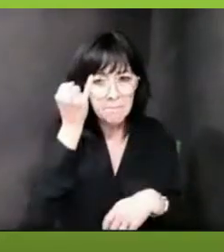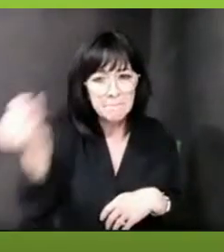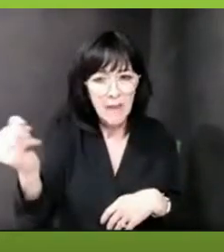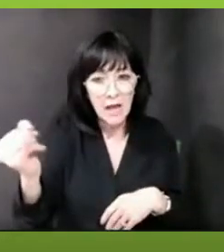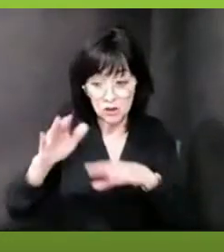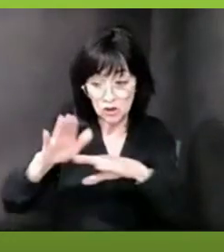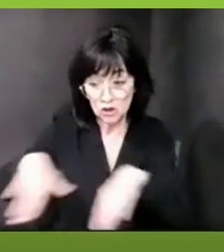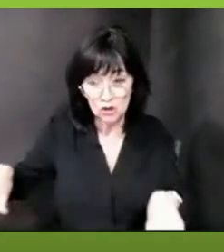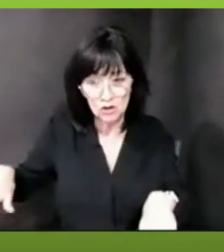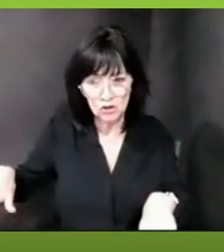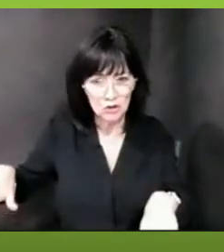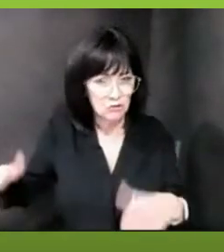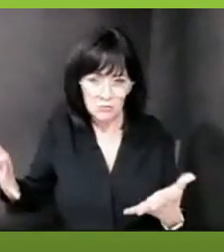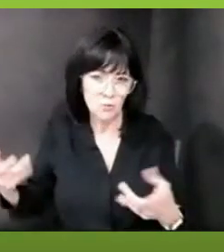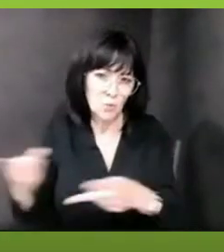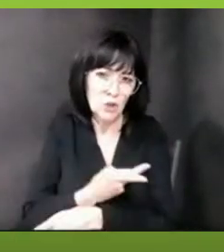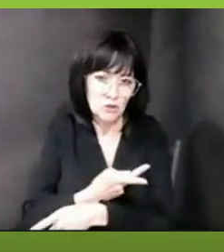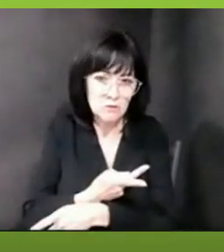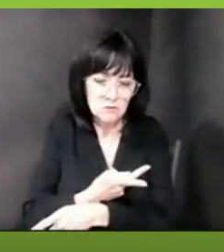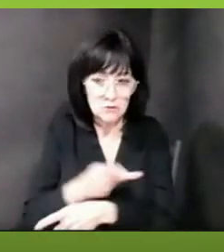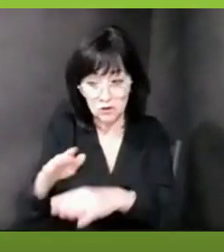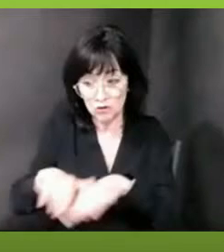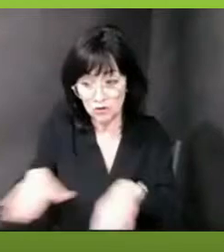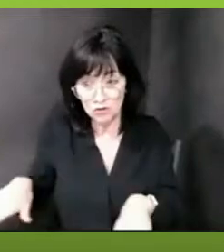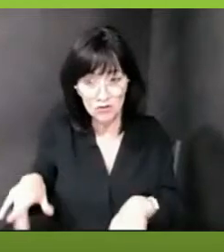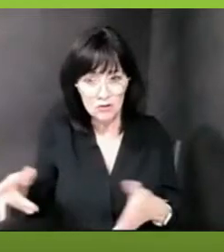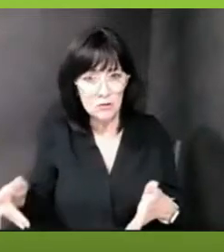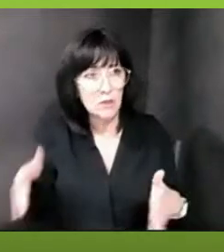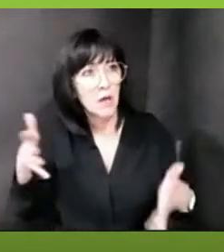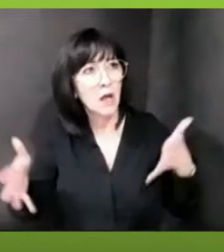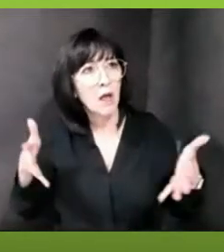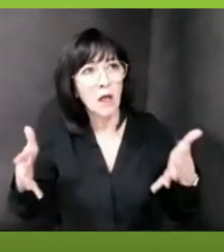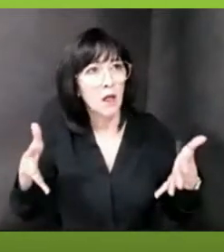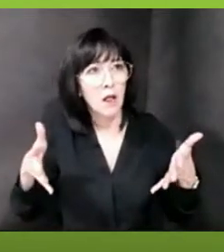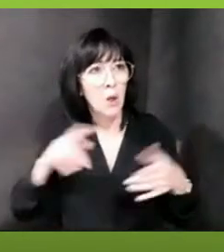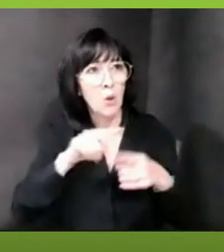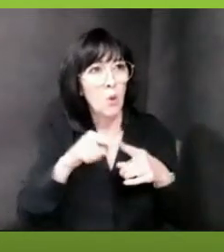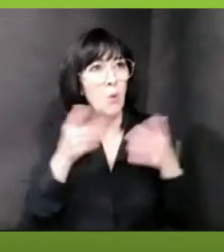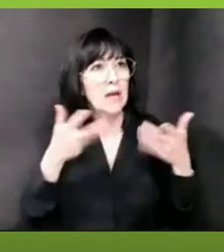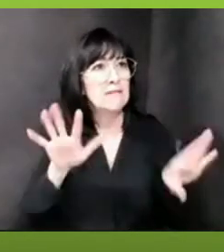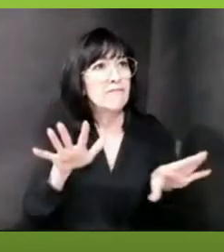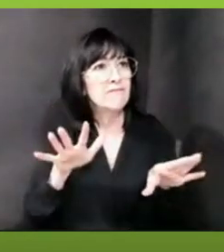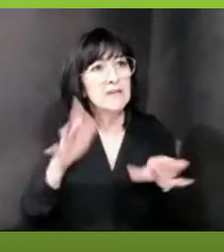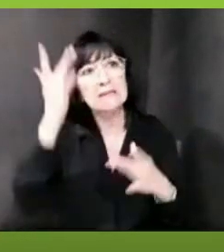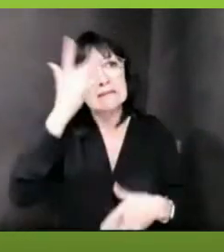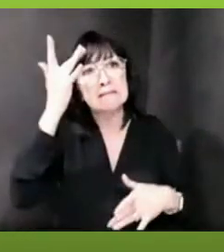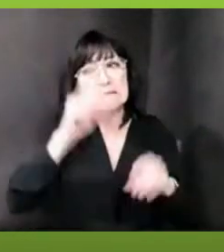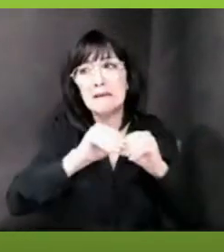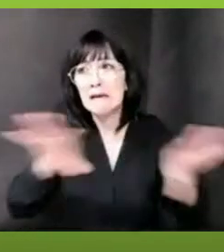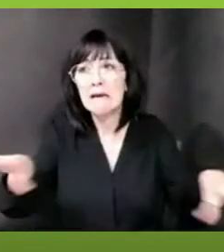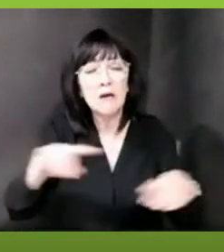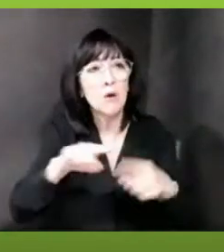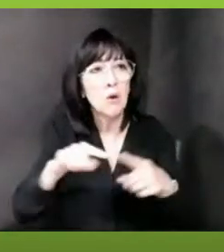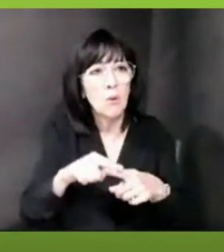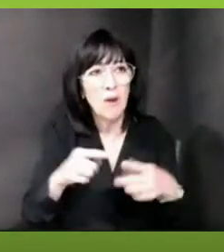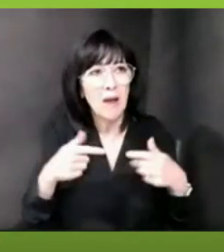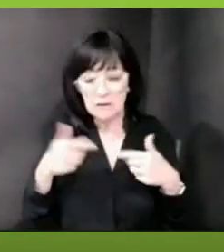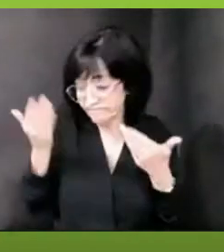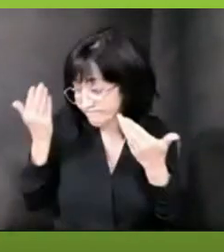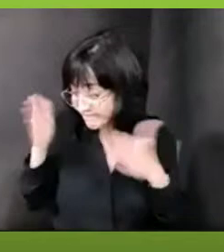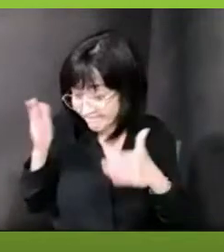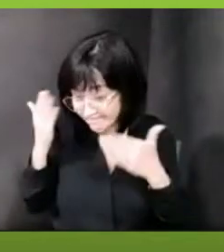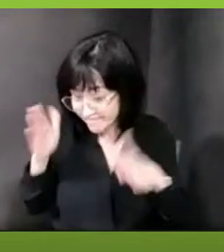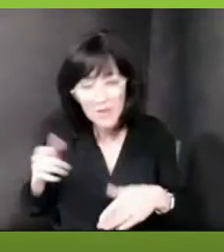it's going to get better. We don't know how it's going to get better. We don't know what it's going to look like when it's done. We don't know when you're going to see your friends. All